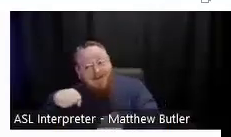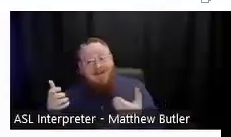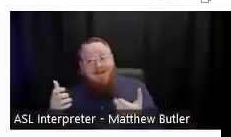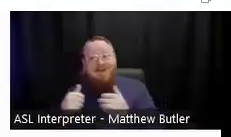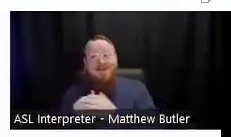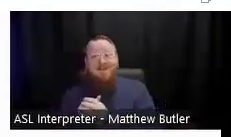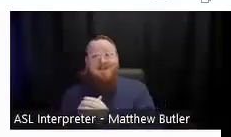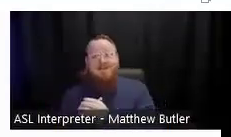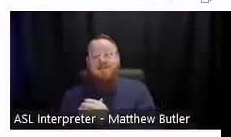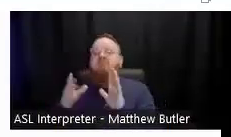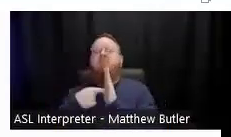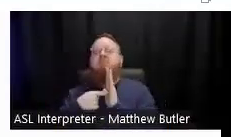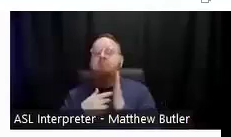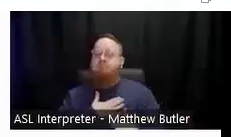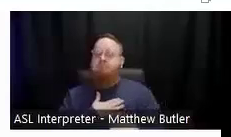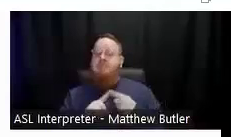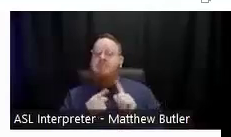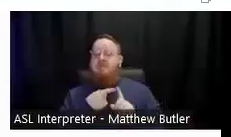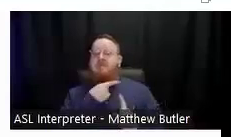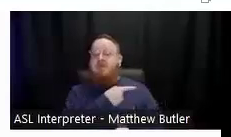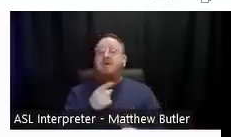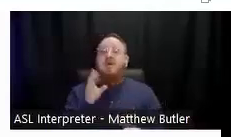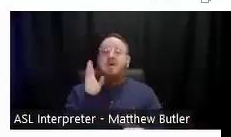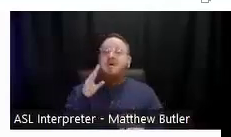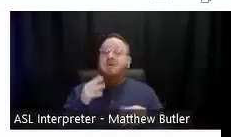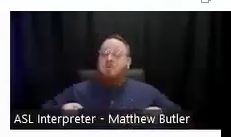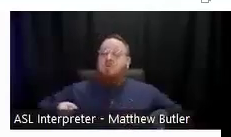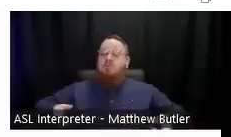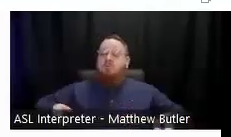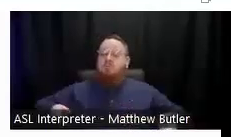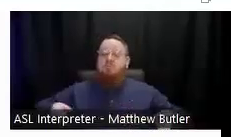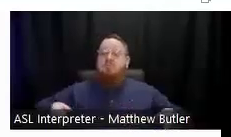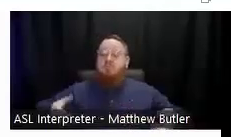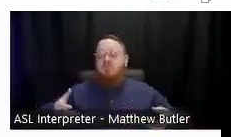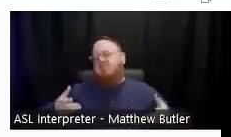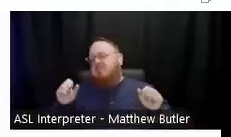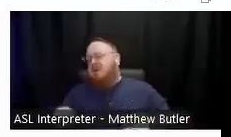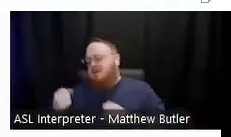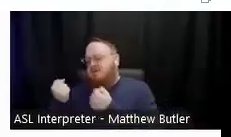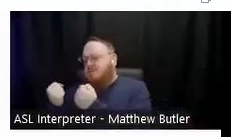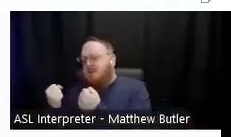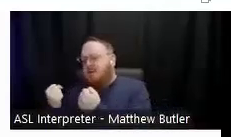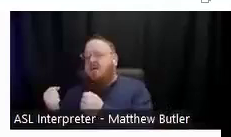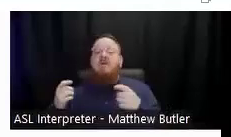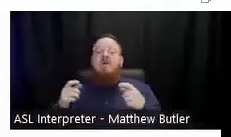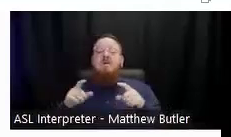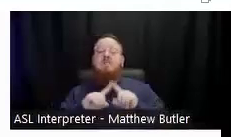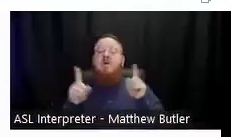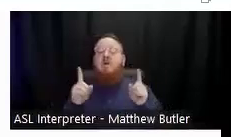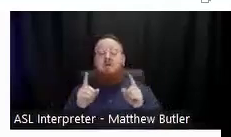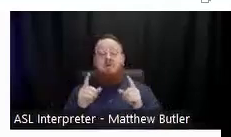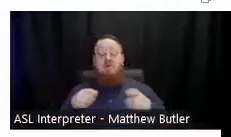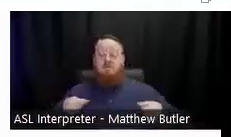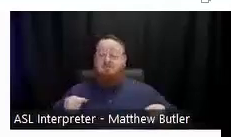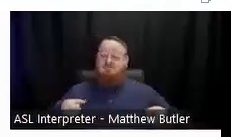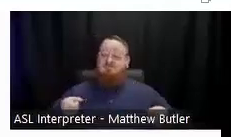have a friend who uses a manual wheelchair to get around. She also drives, but when she's navigating with her wheelchair, she